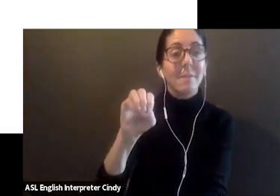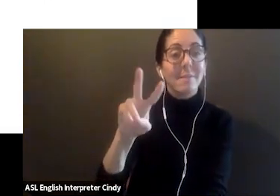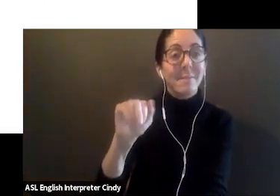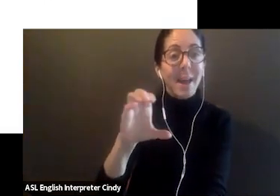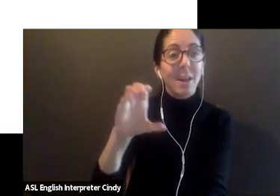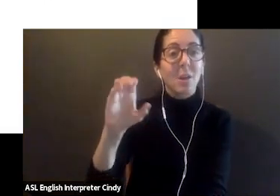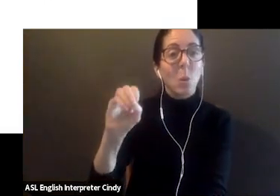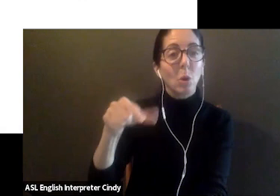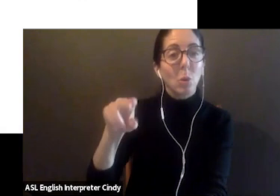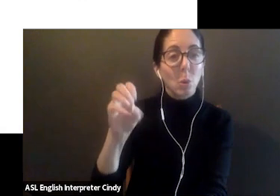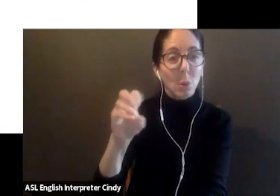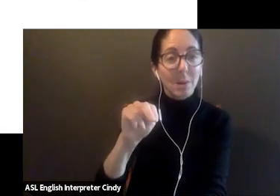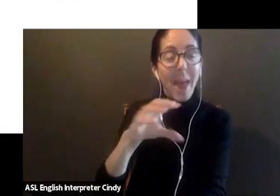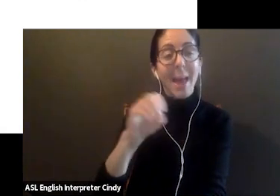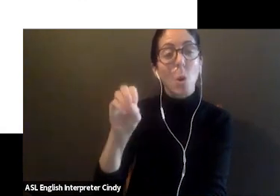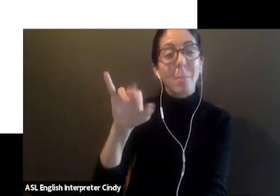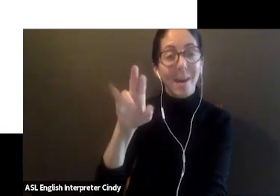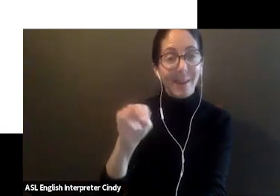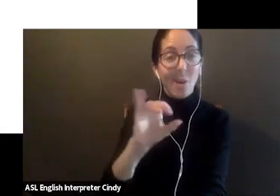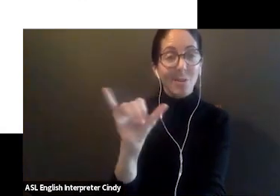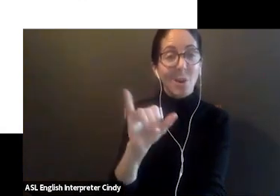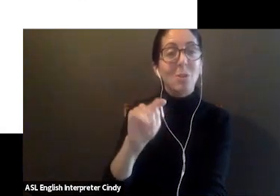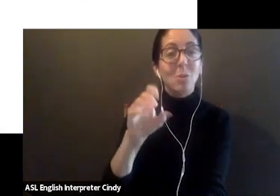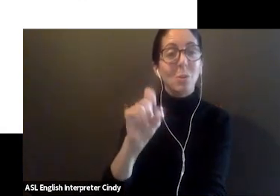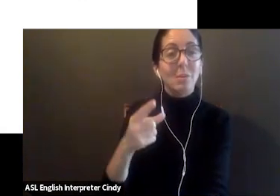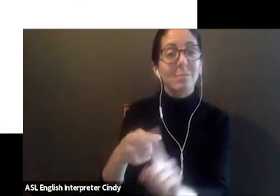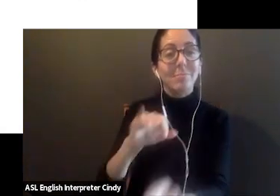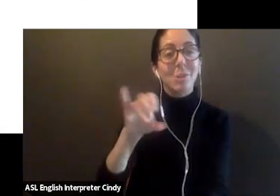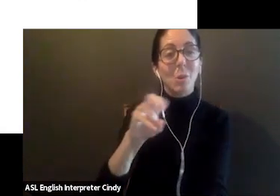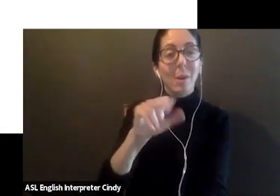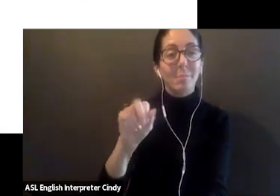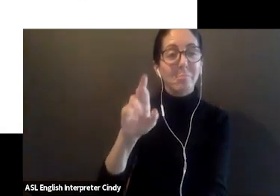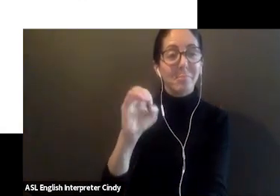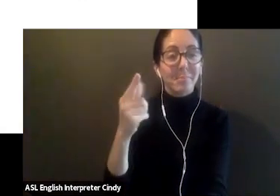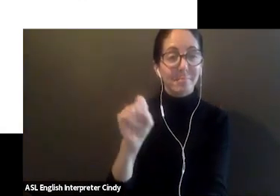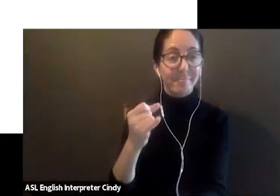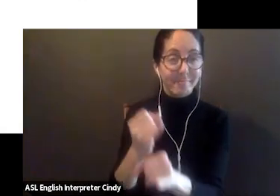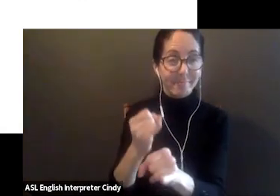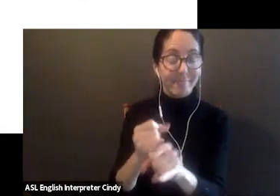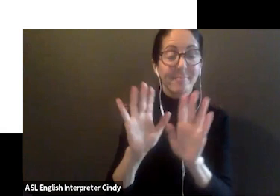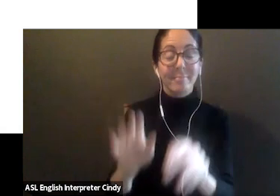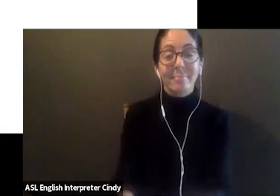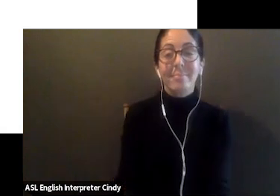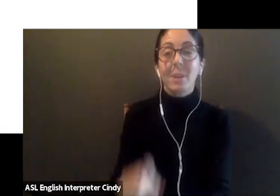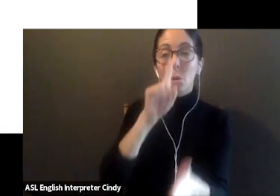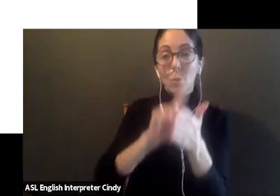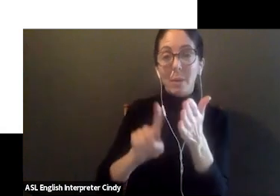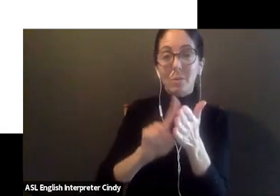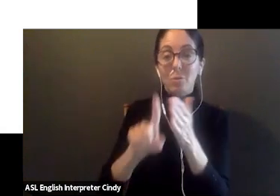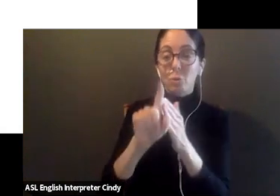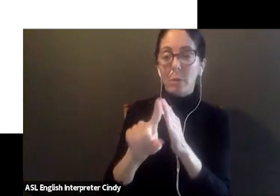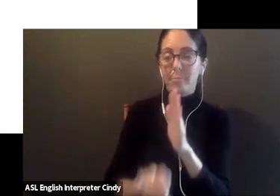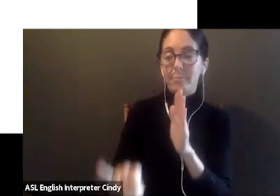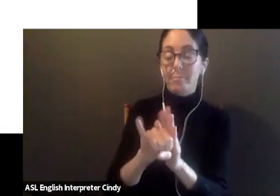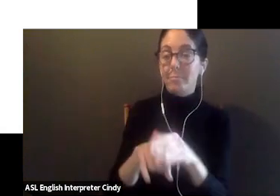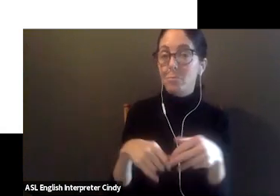and O'Brien, and tools from the Joanna Briggs Institute. We identified our research question as,